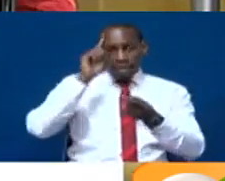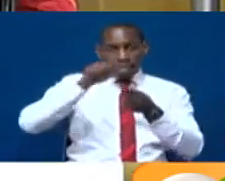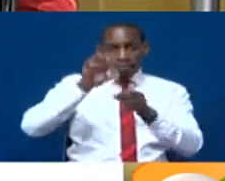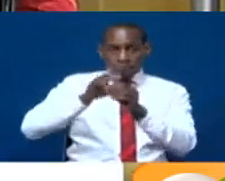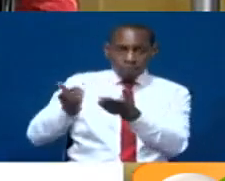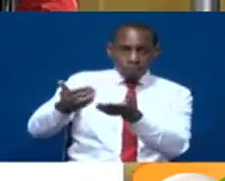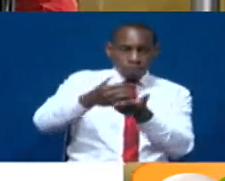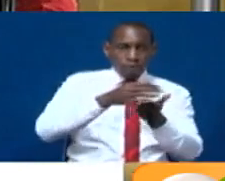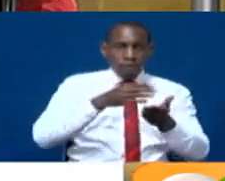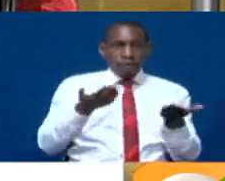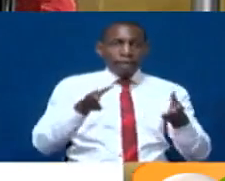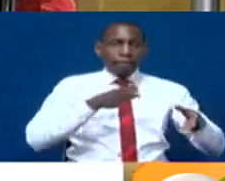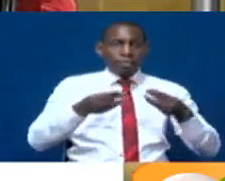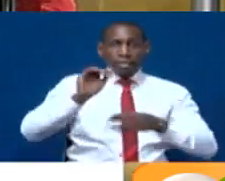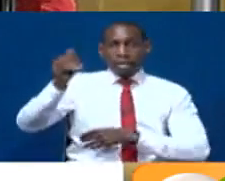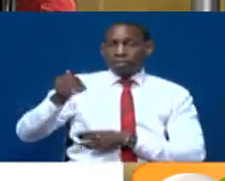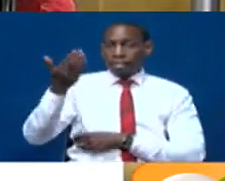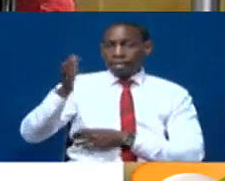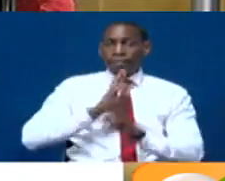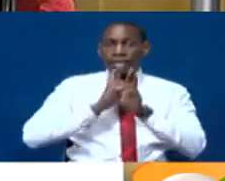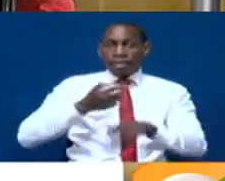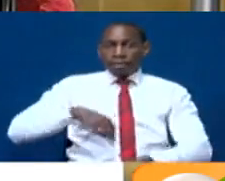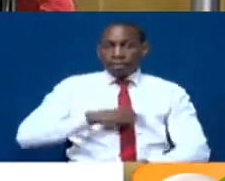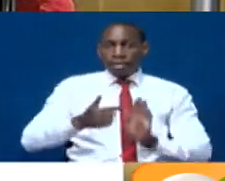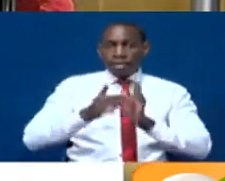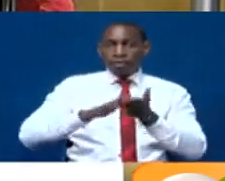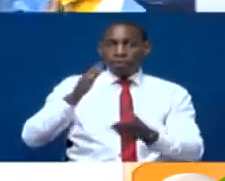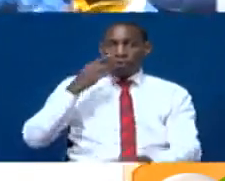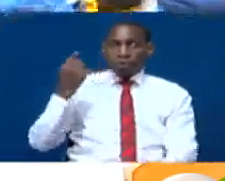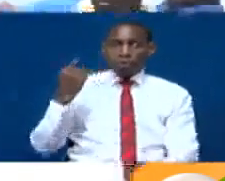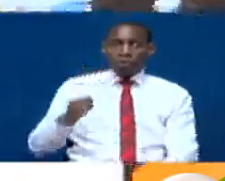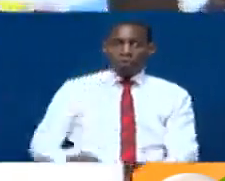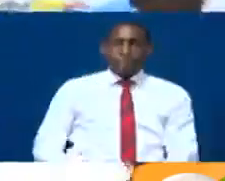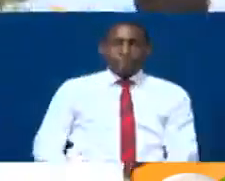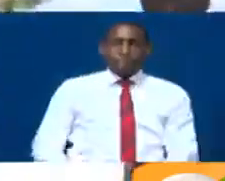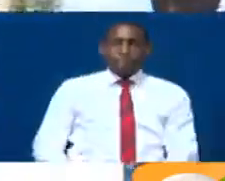mission in Busia County. Martin Munene reports.